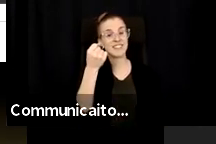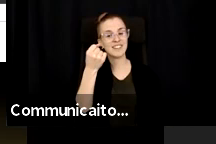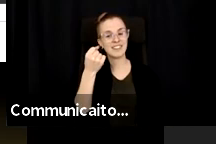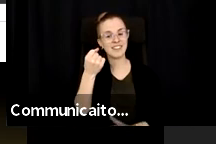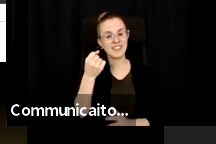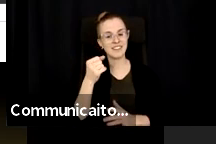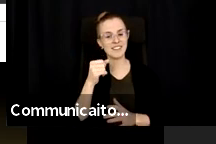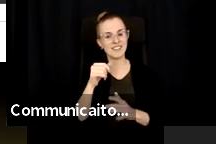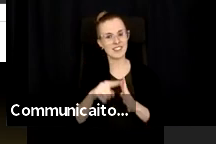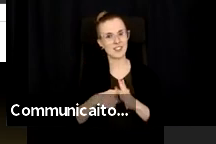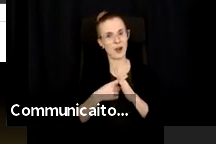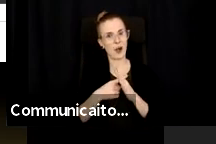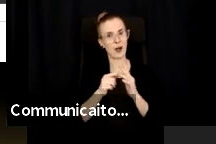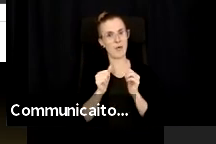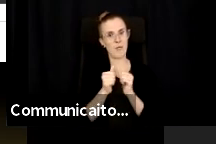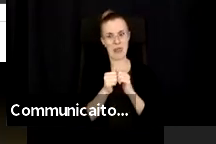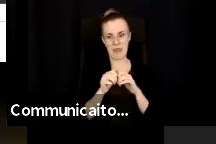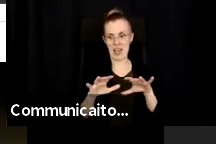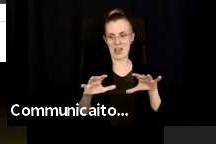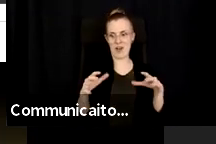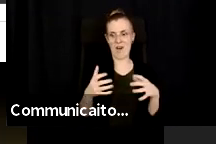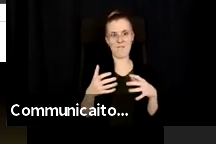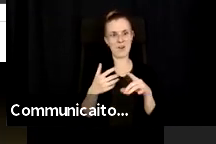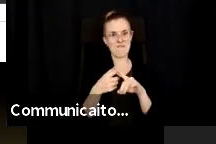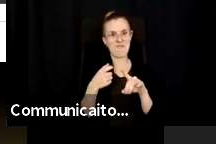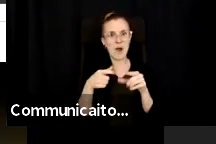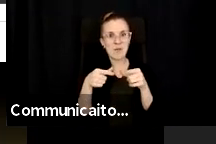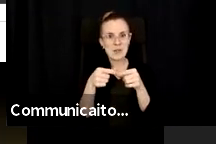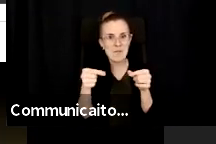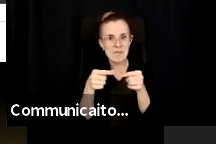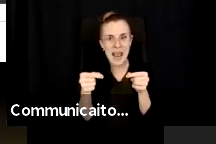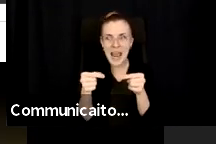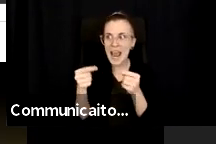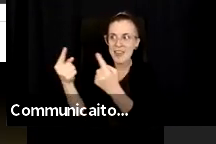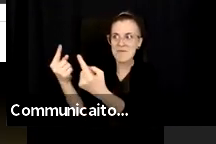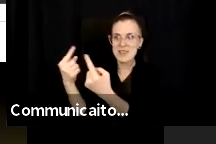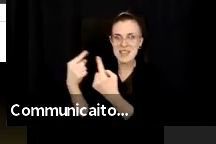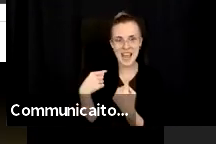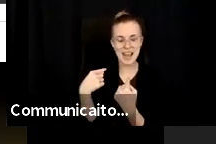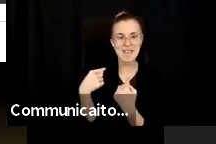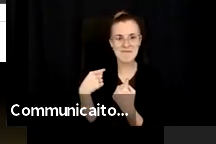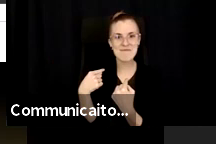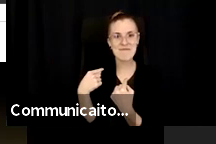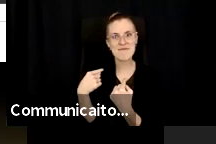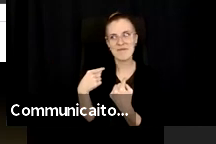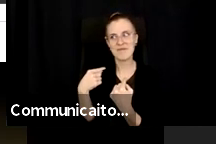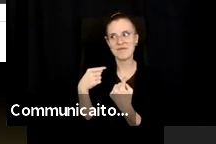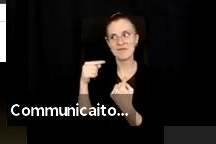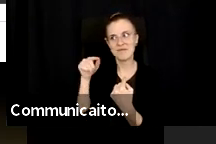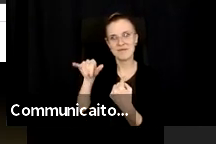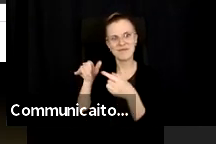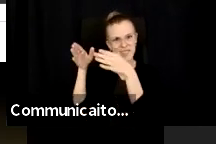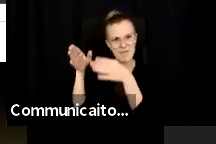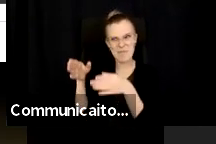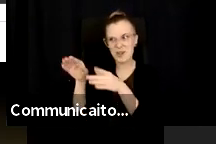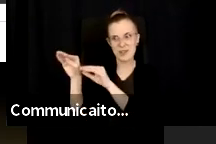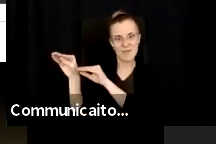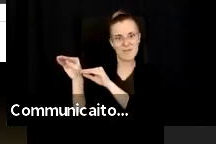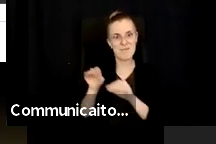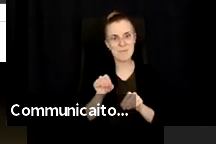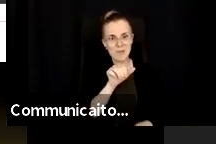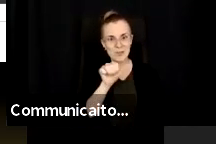brought from Japan, as a matter of fact, and that was Justin Dart, who moved to Austin and